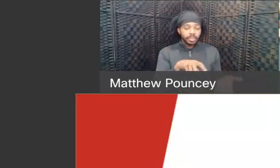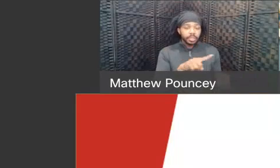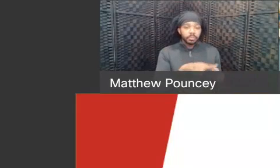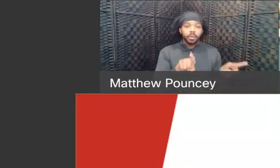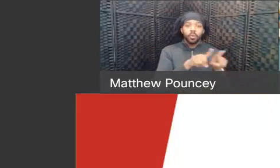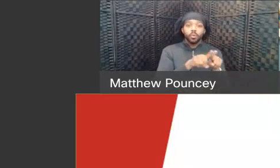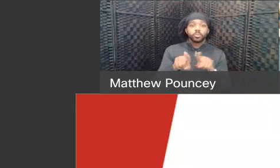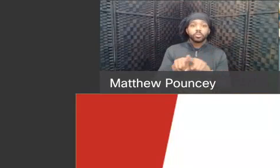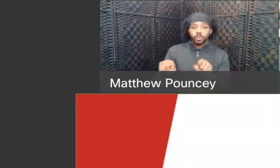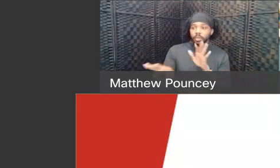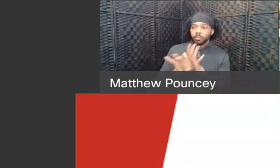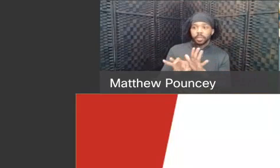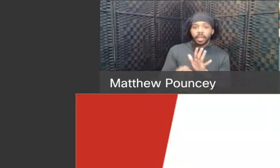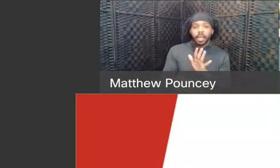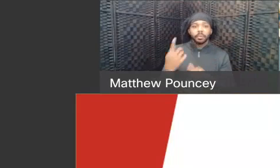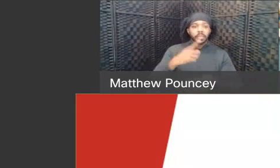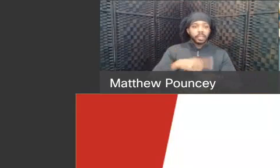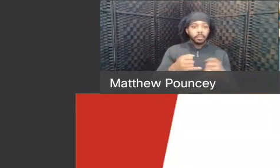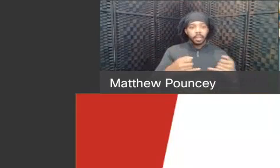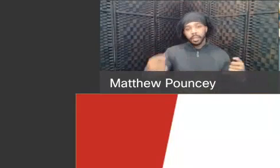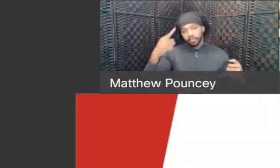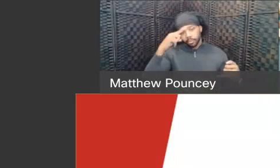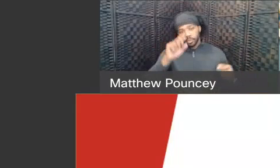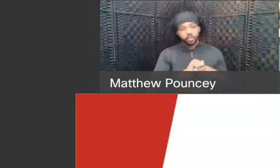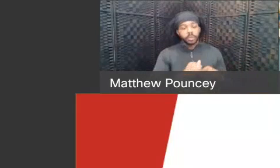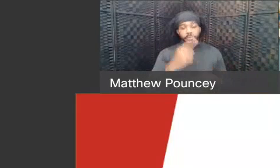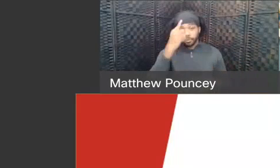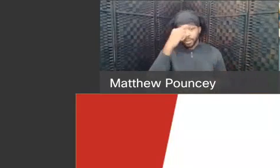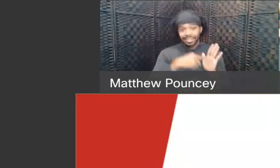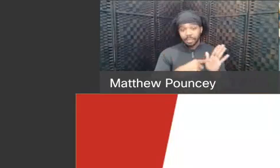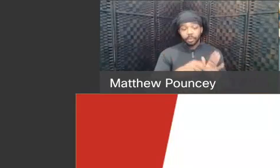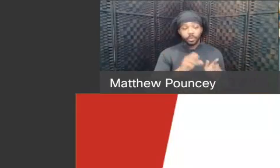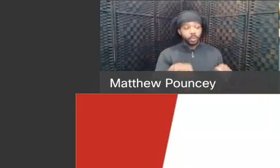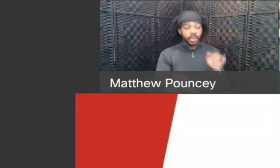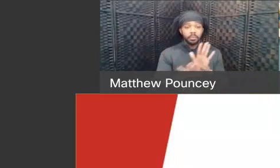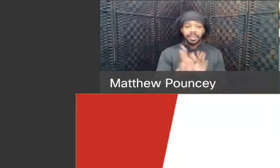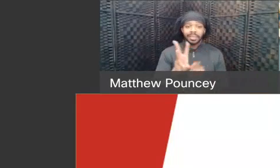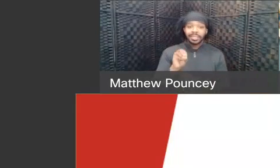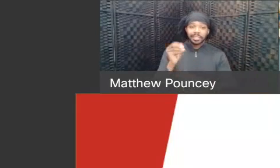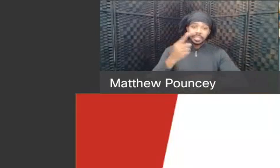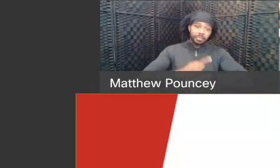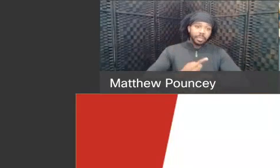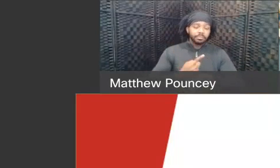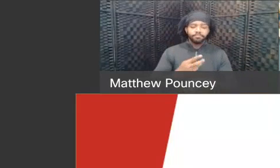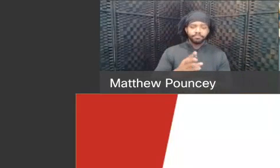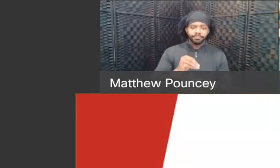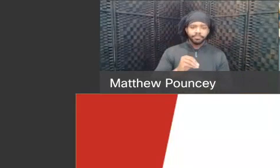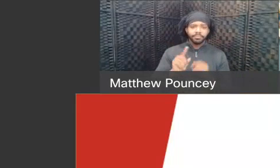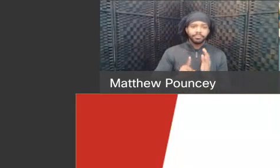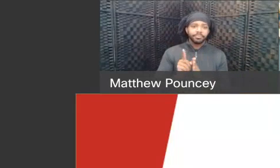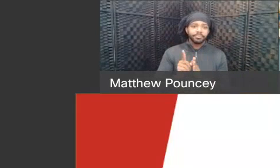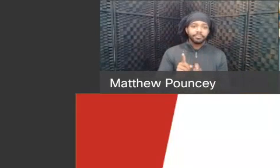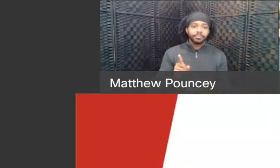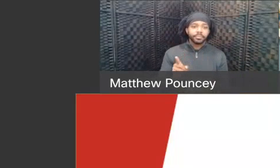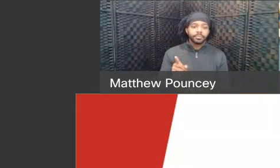the length of the training. So for example, you can choose the 60-minute training session for new hires